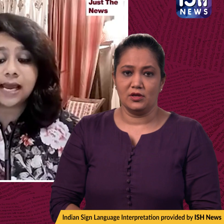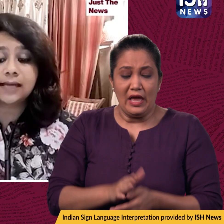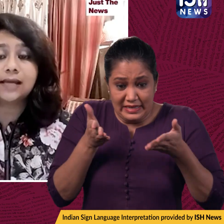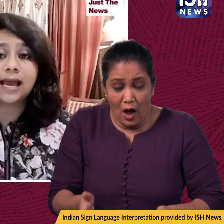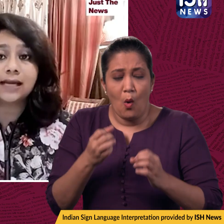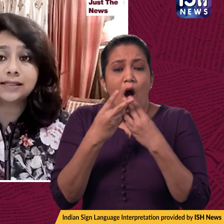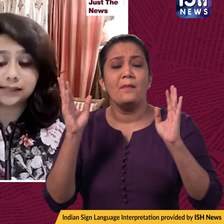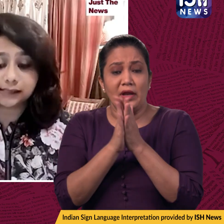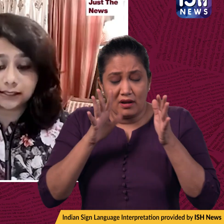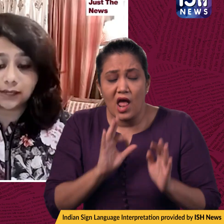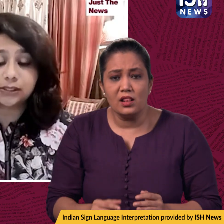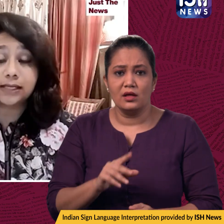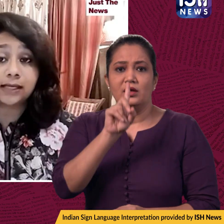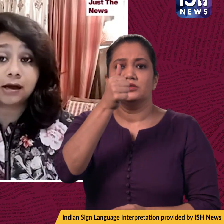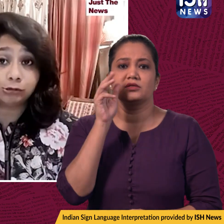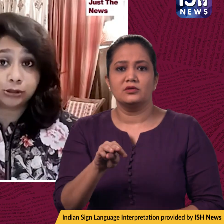cases stand at